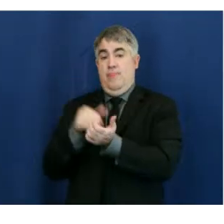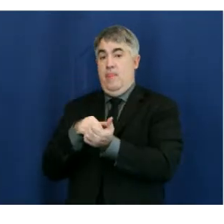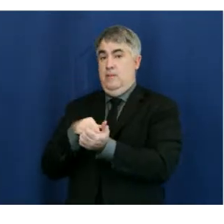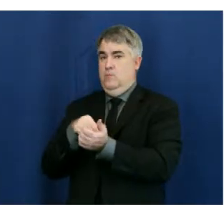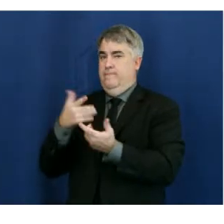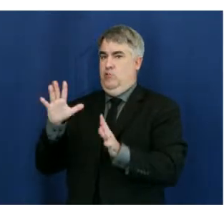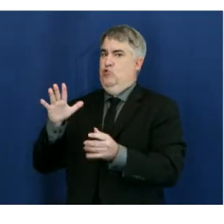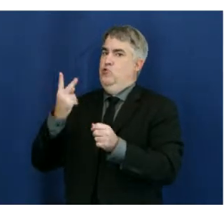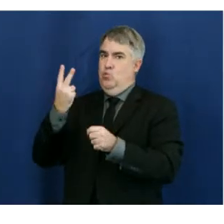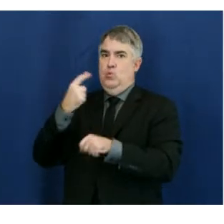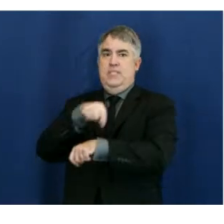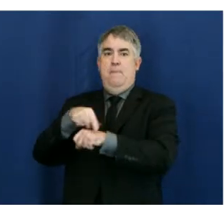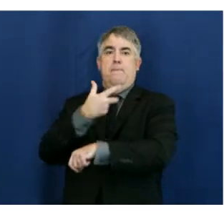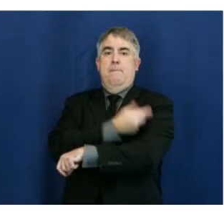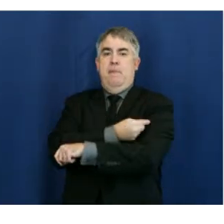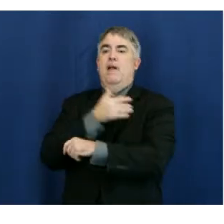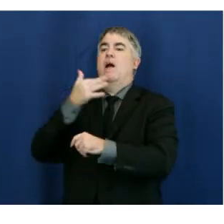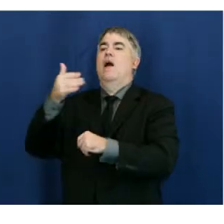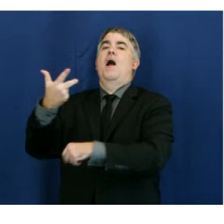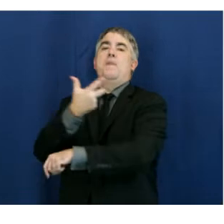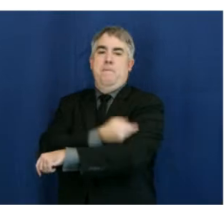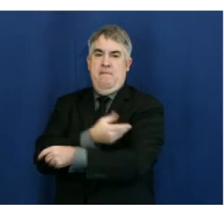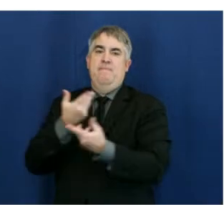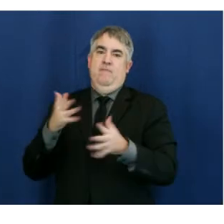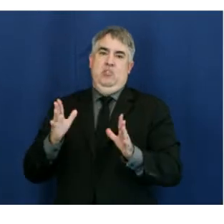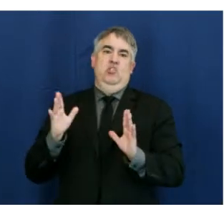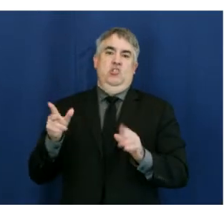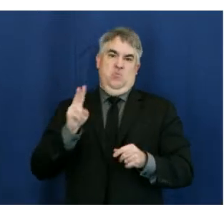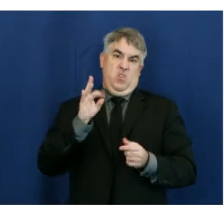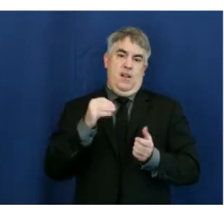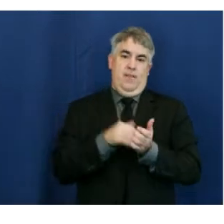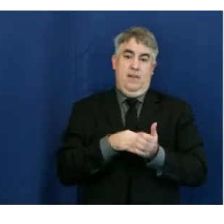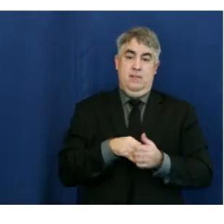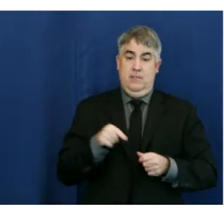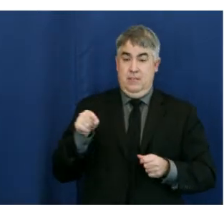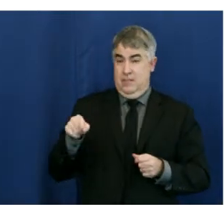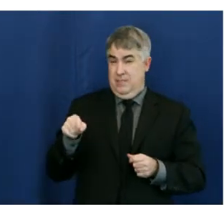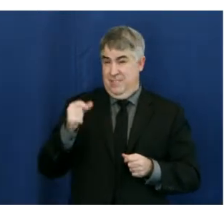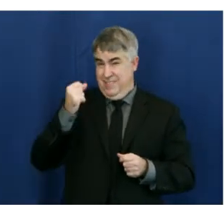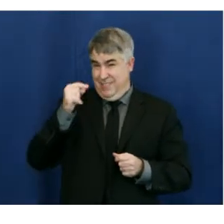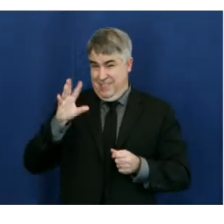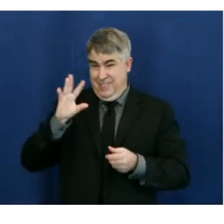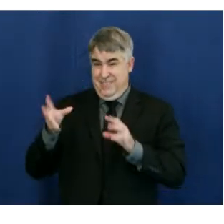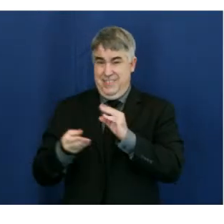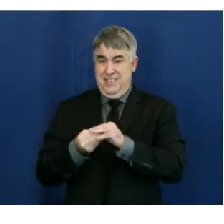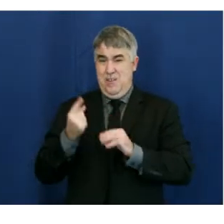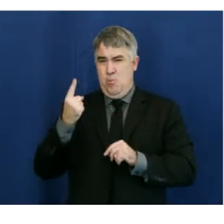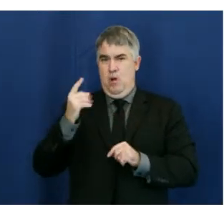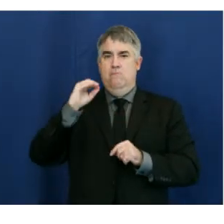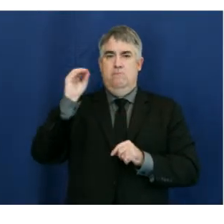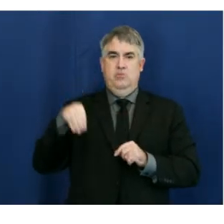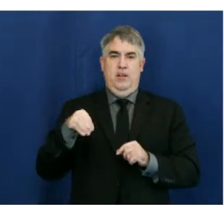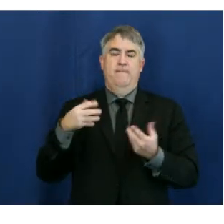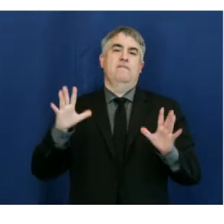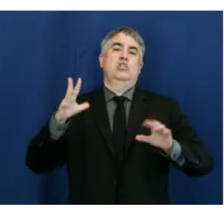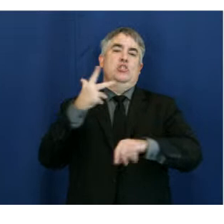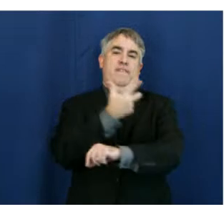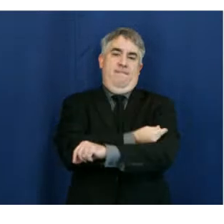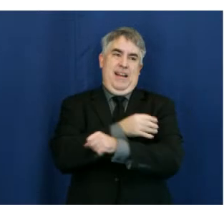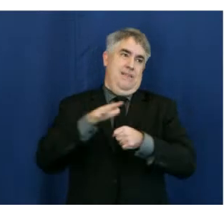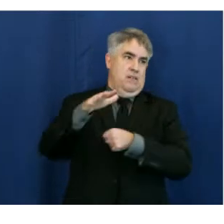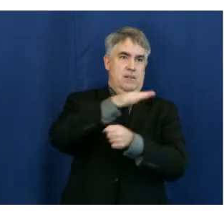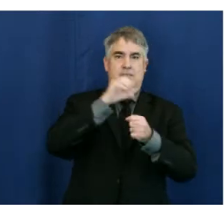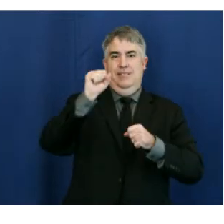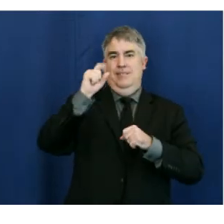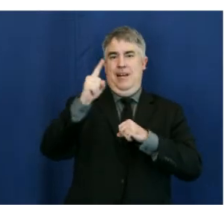shot, and we have 1% of our population 16 and older who are now fully vaccinated, and again, we will continue to update this.